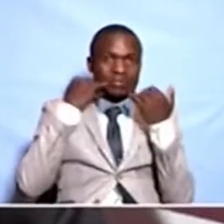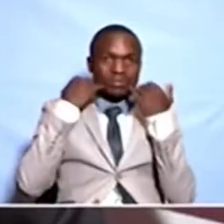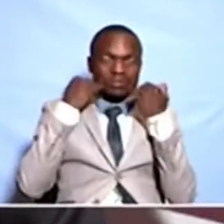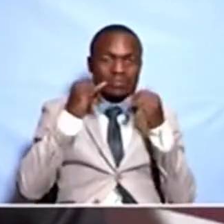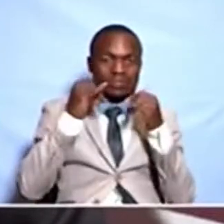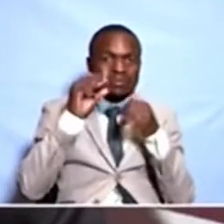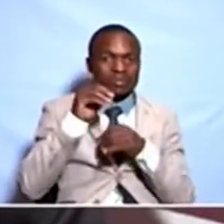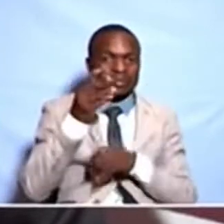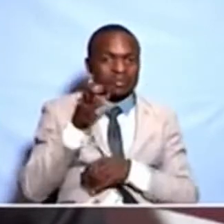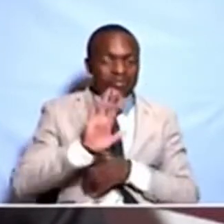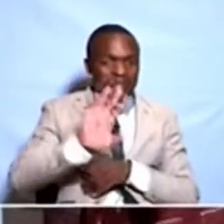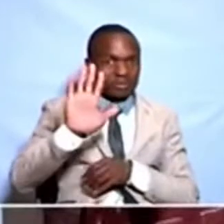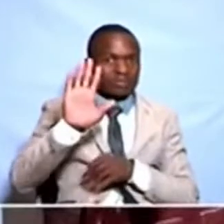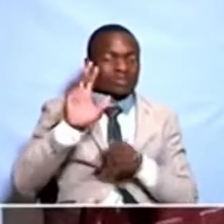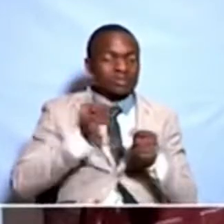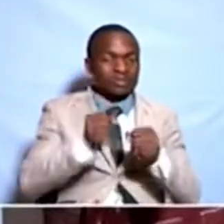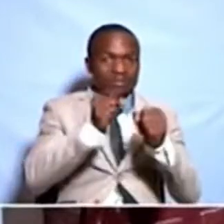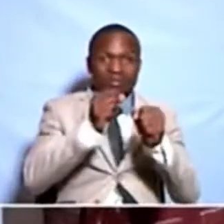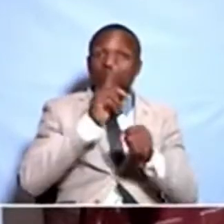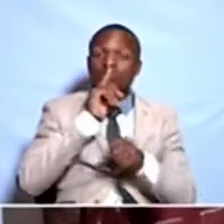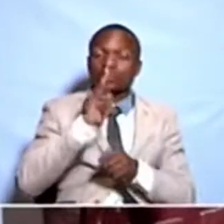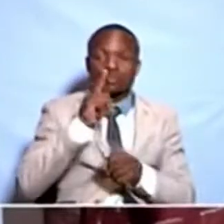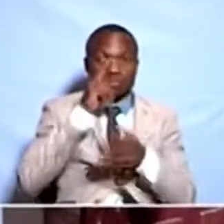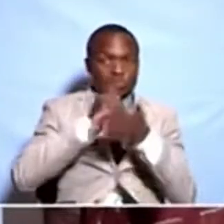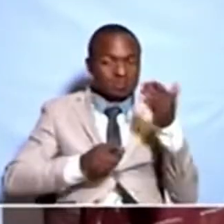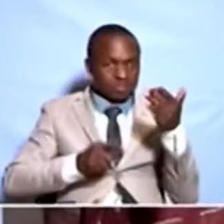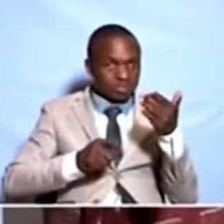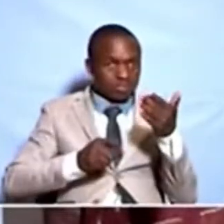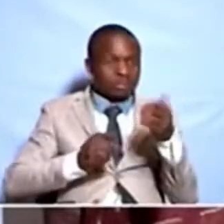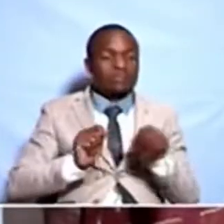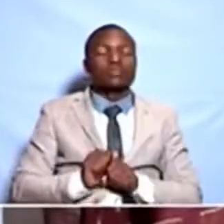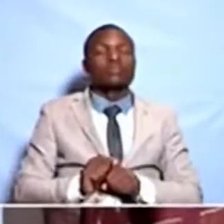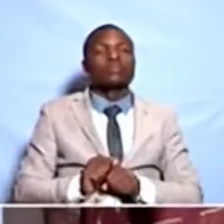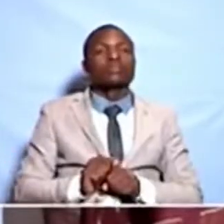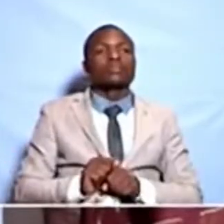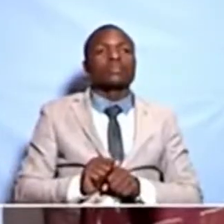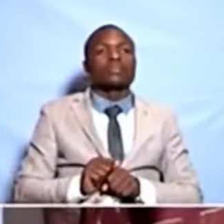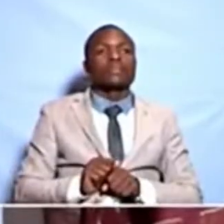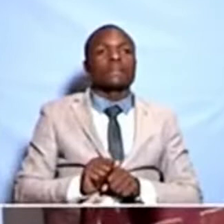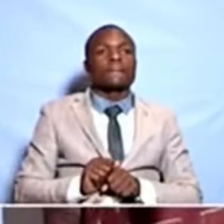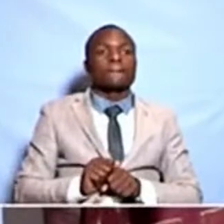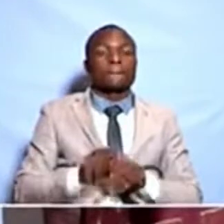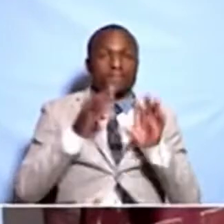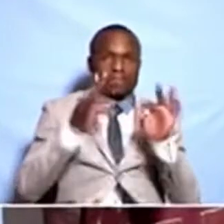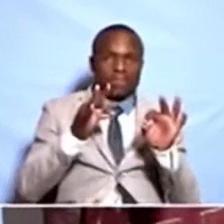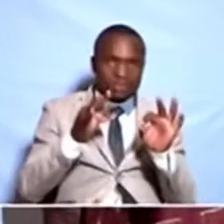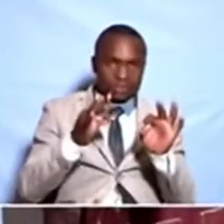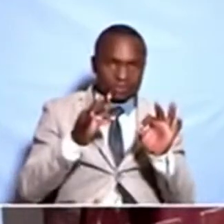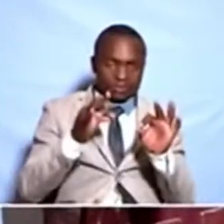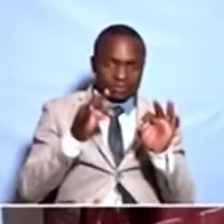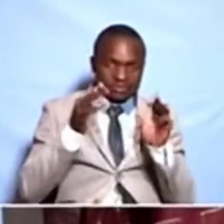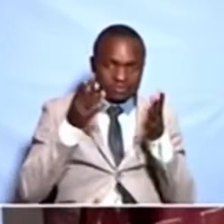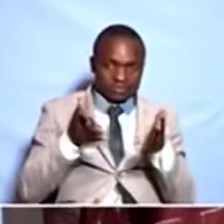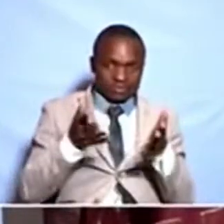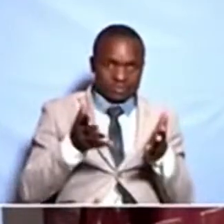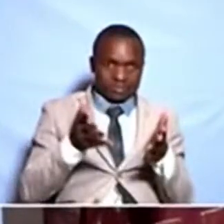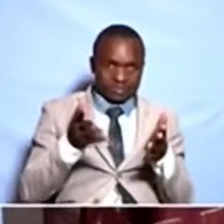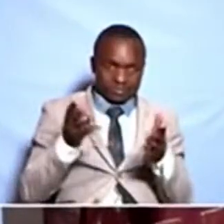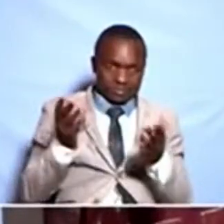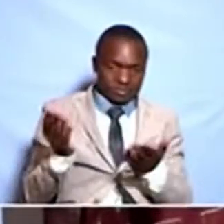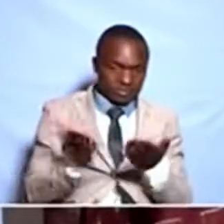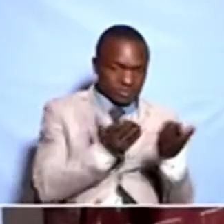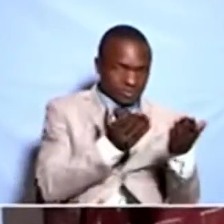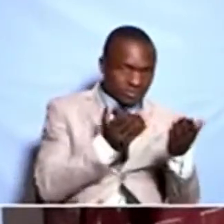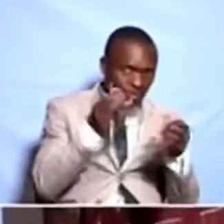Yes, true. You know, basically what it is, you know, every year we take our vehicles for